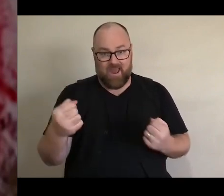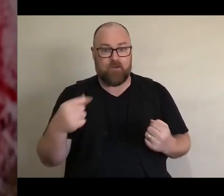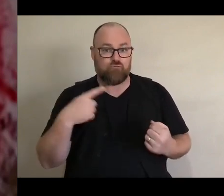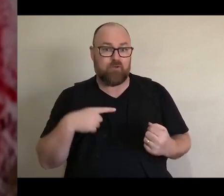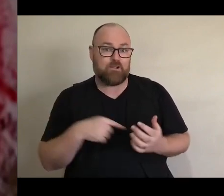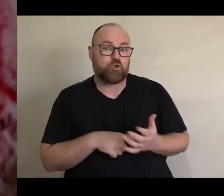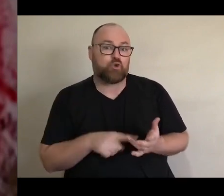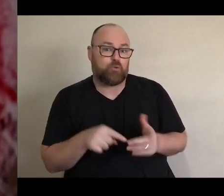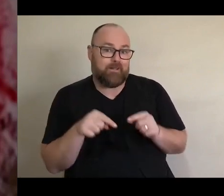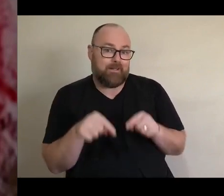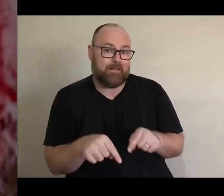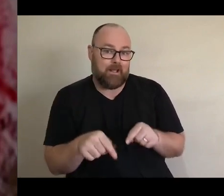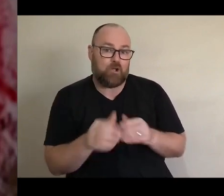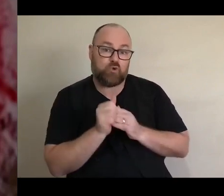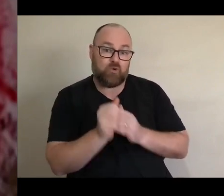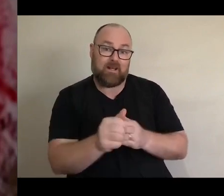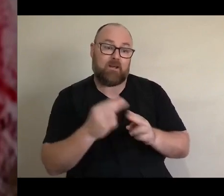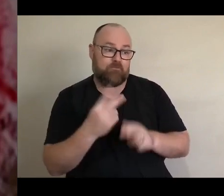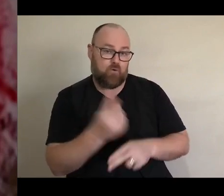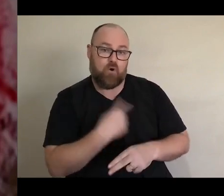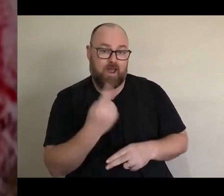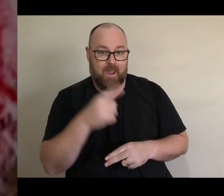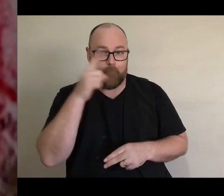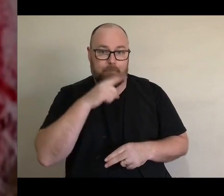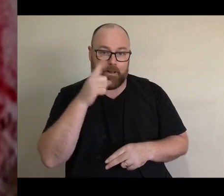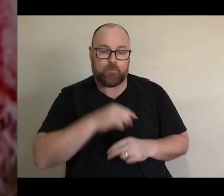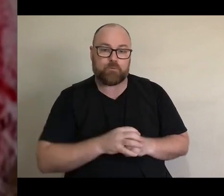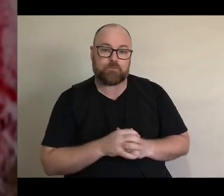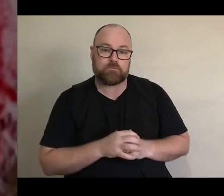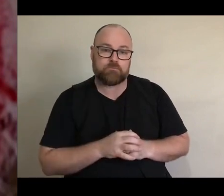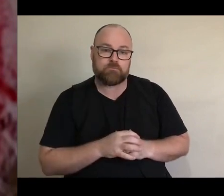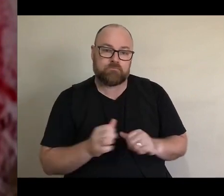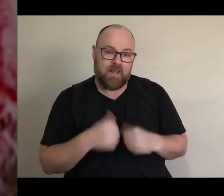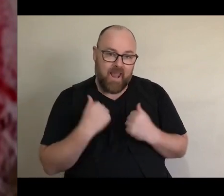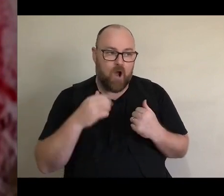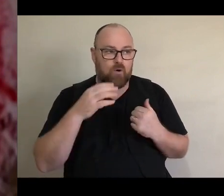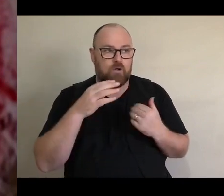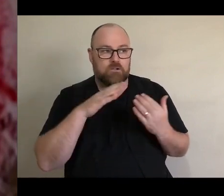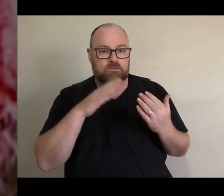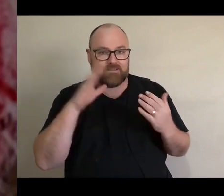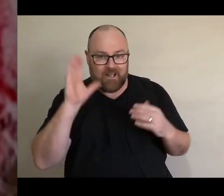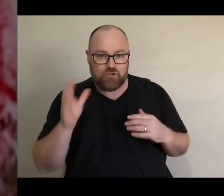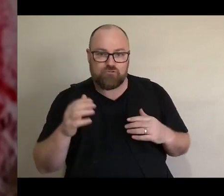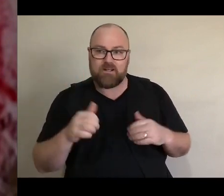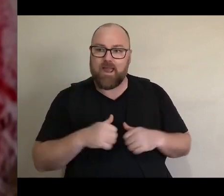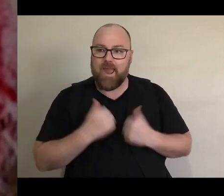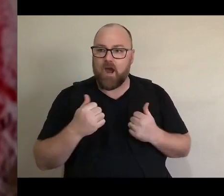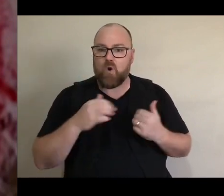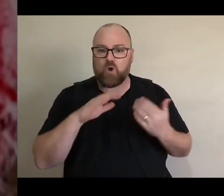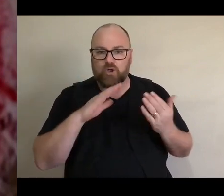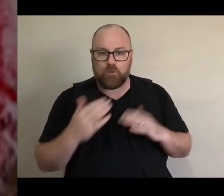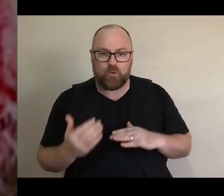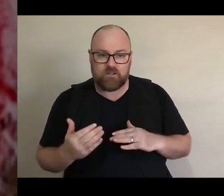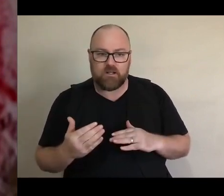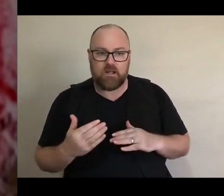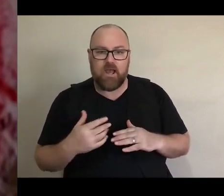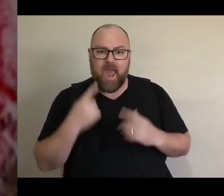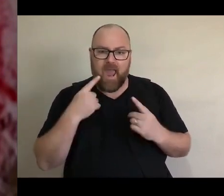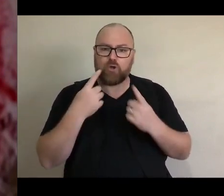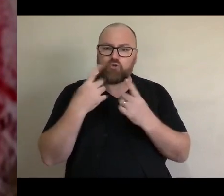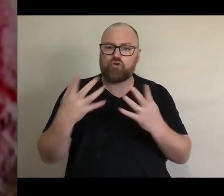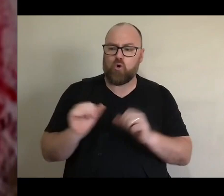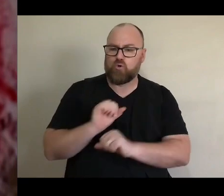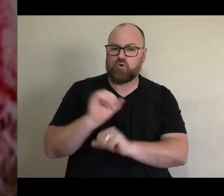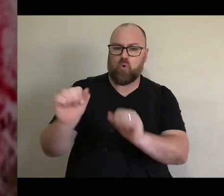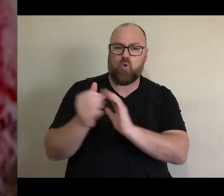to lead for our people in our country and our communities and to highlight how talented you are. But they do